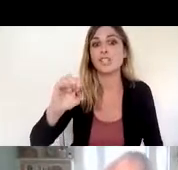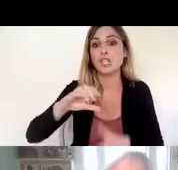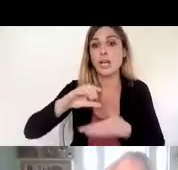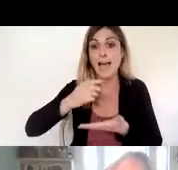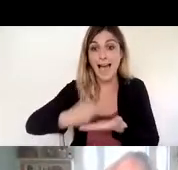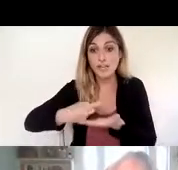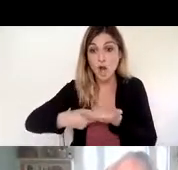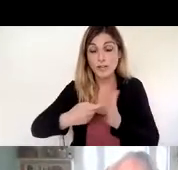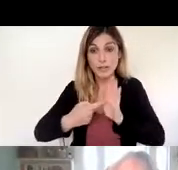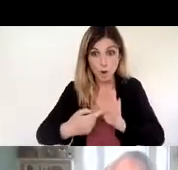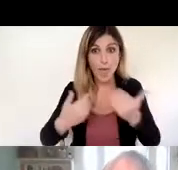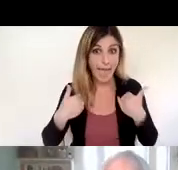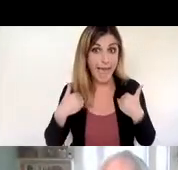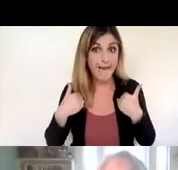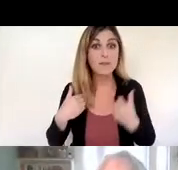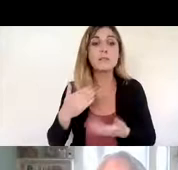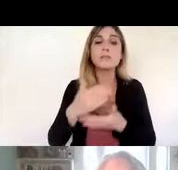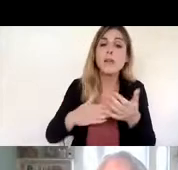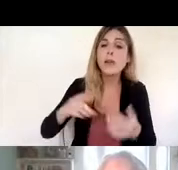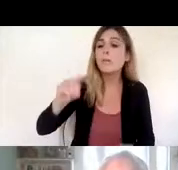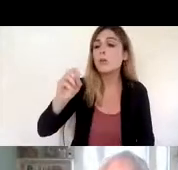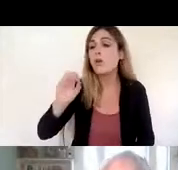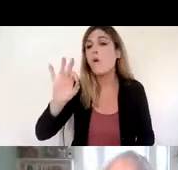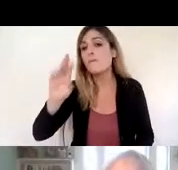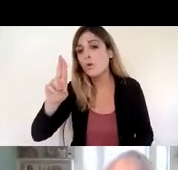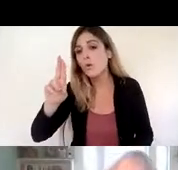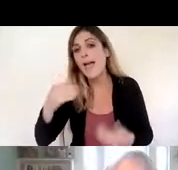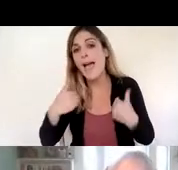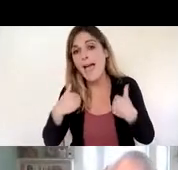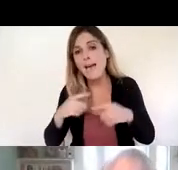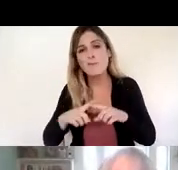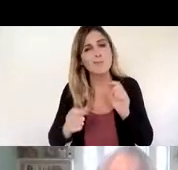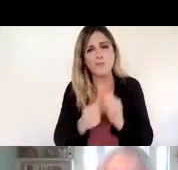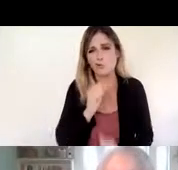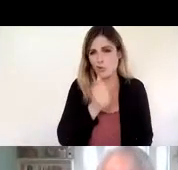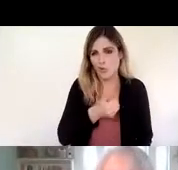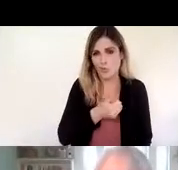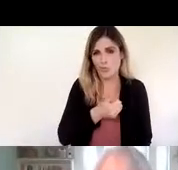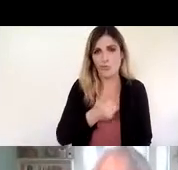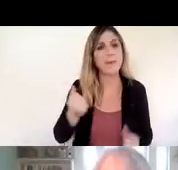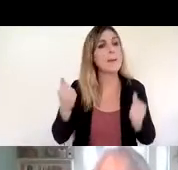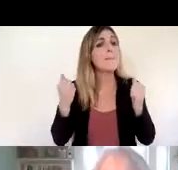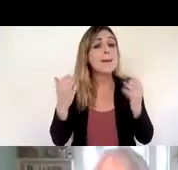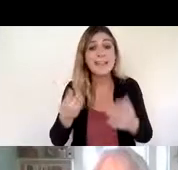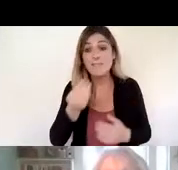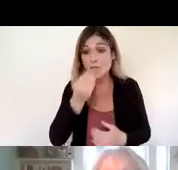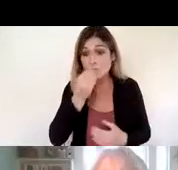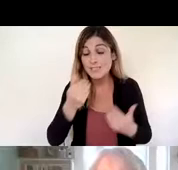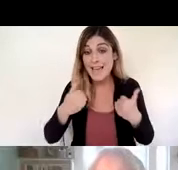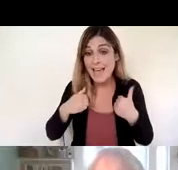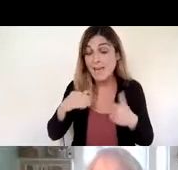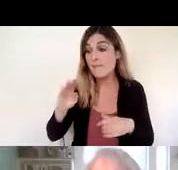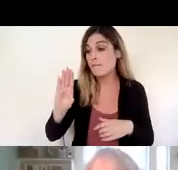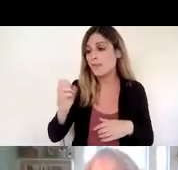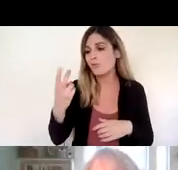Some brands of tofu have vitamin B12, but most don't. And of course, many of the foods that are fortified with vitamin B12 are more